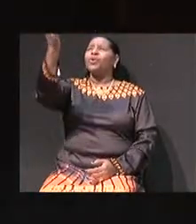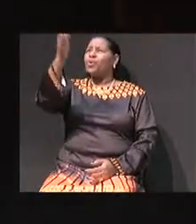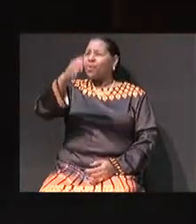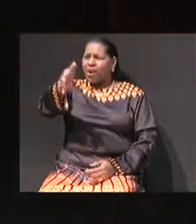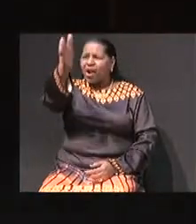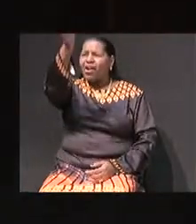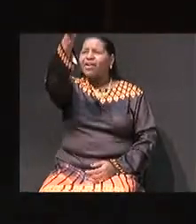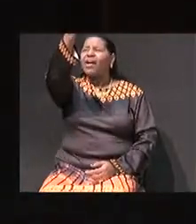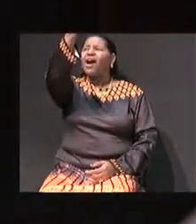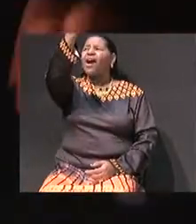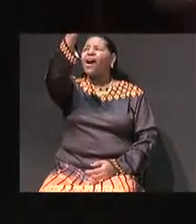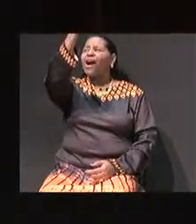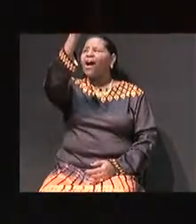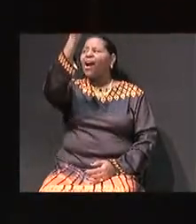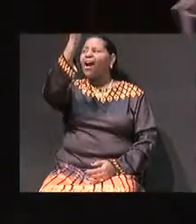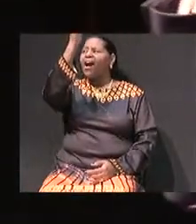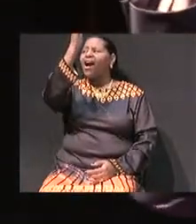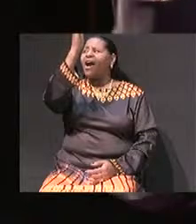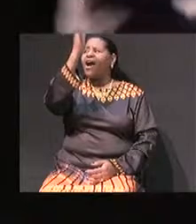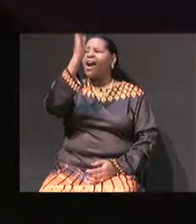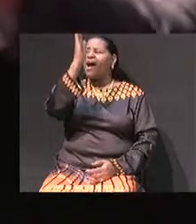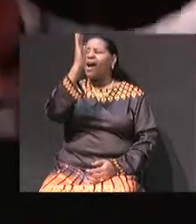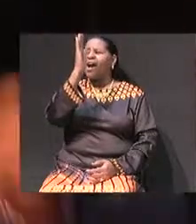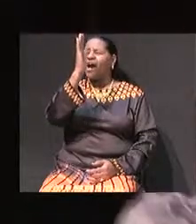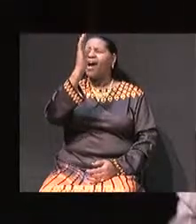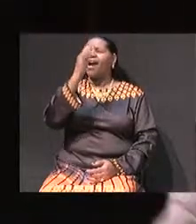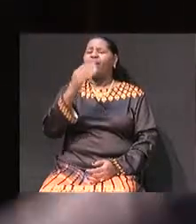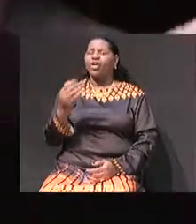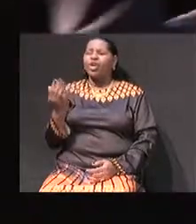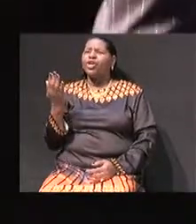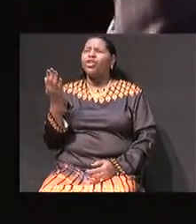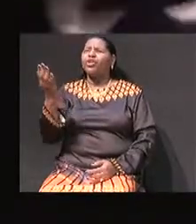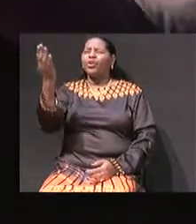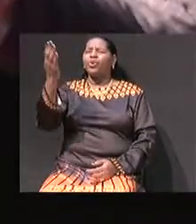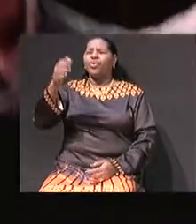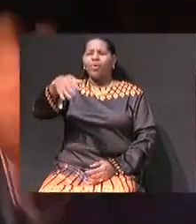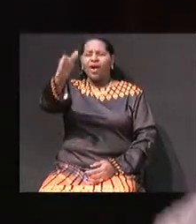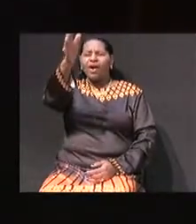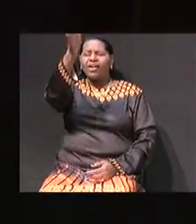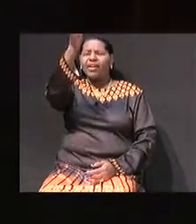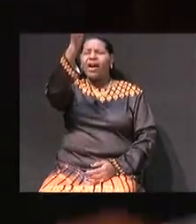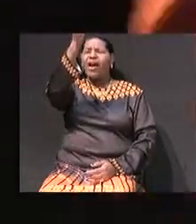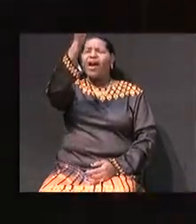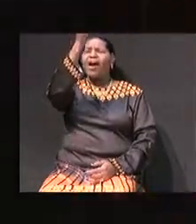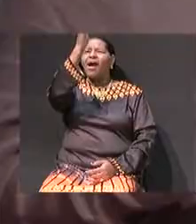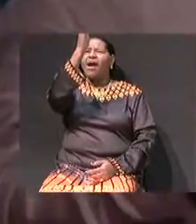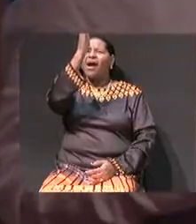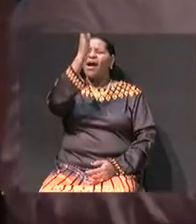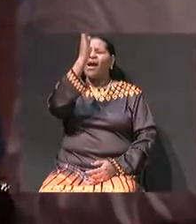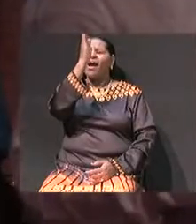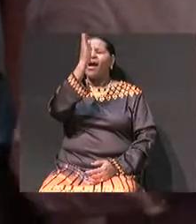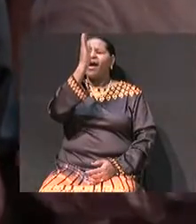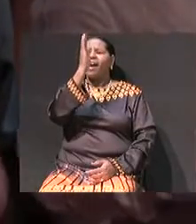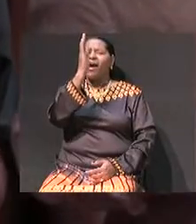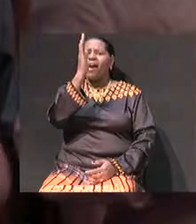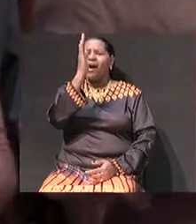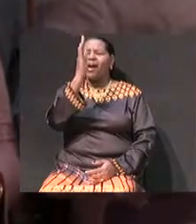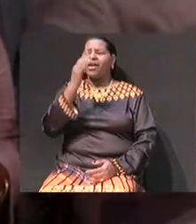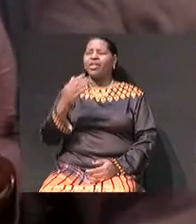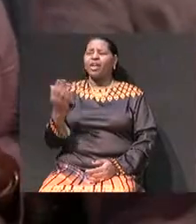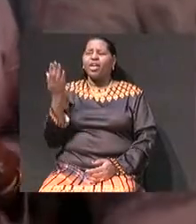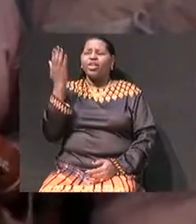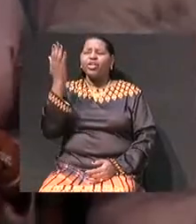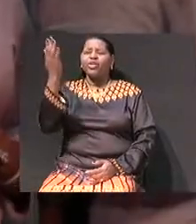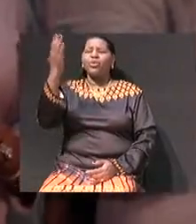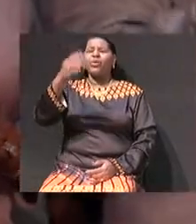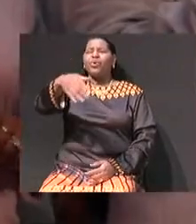God. I didn't have the power to do it, the capacity to do it, but God, you are